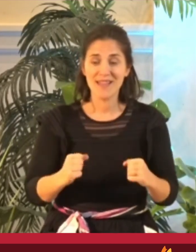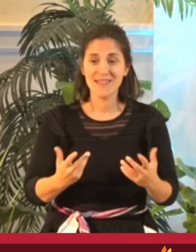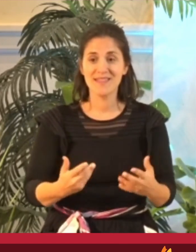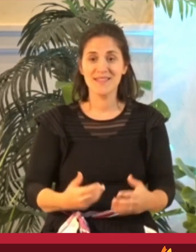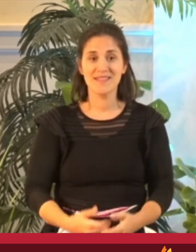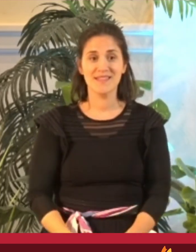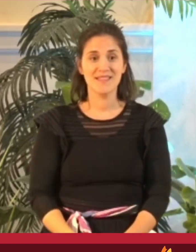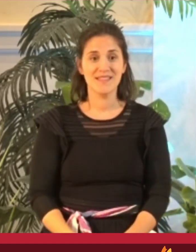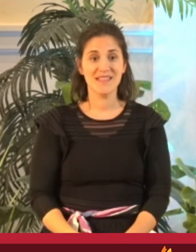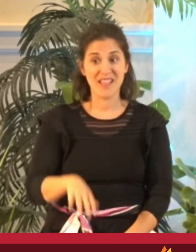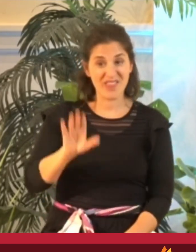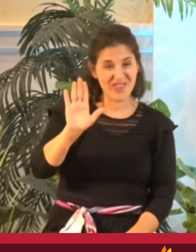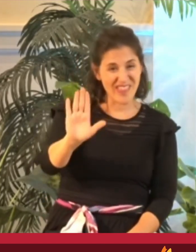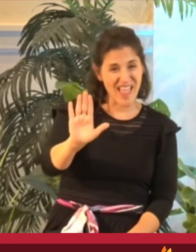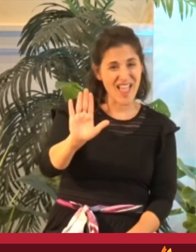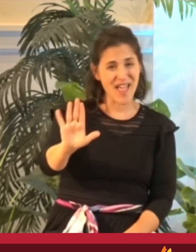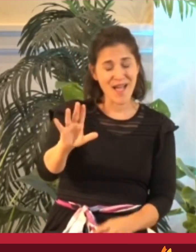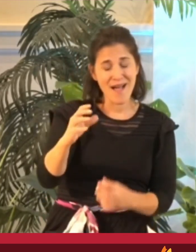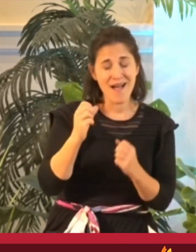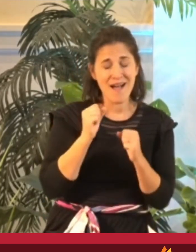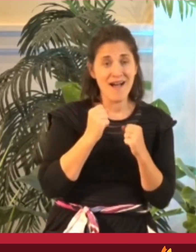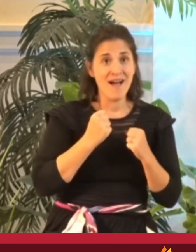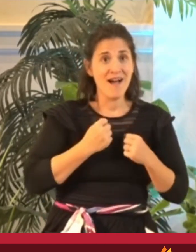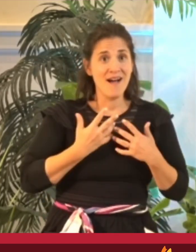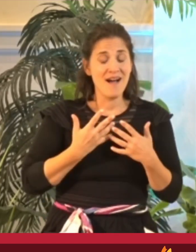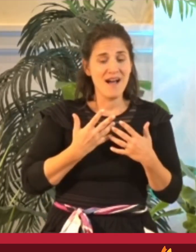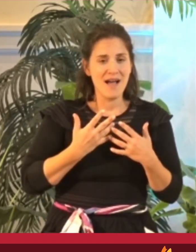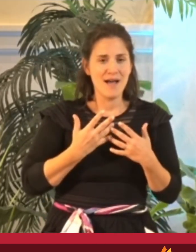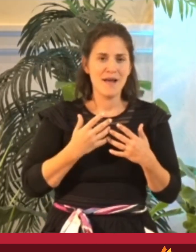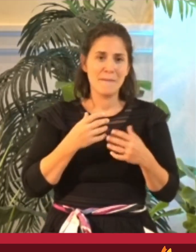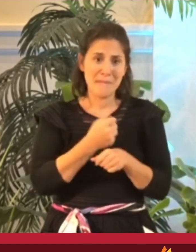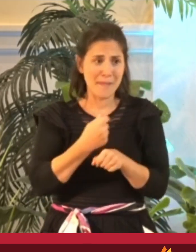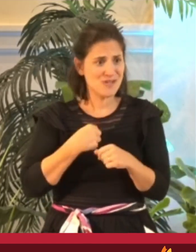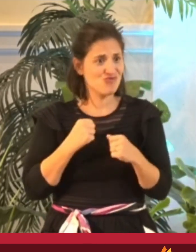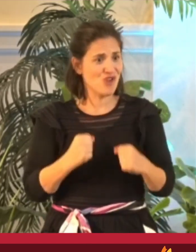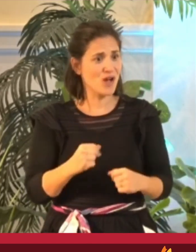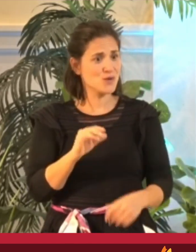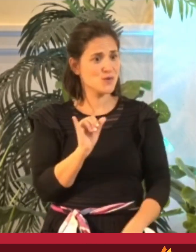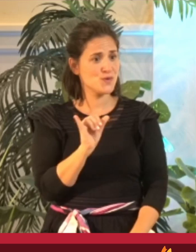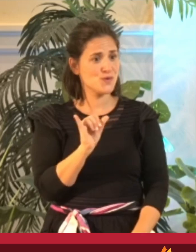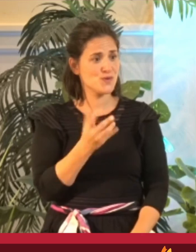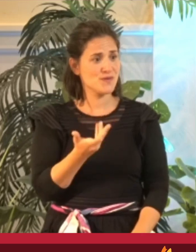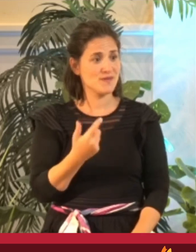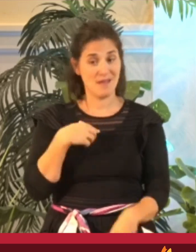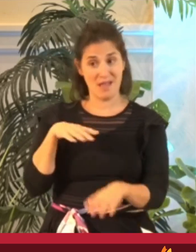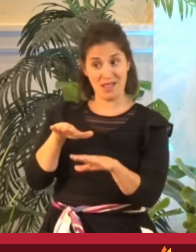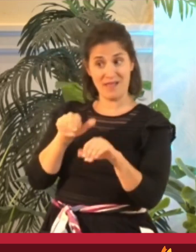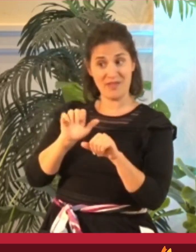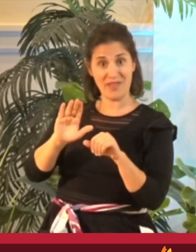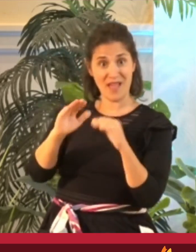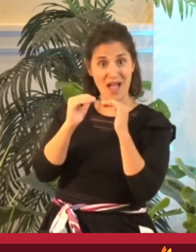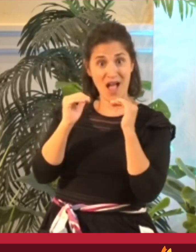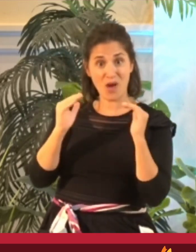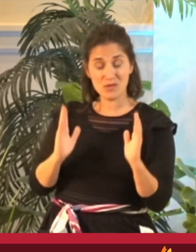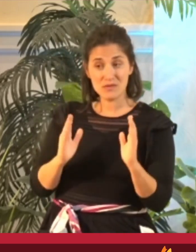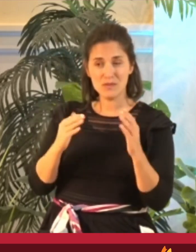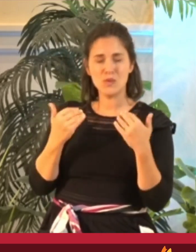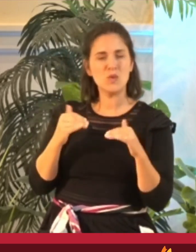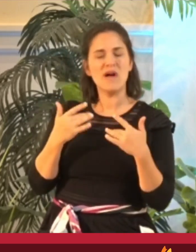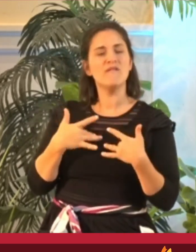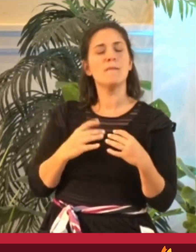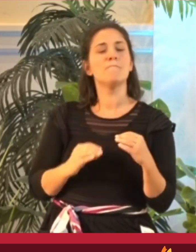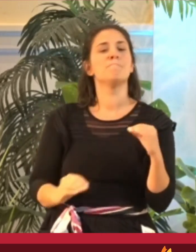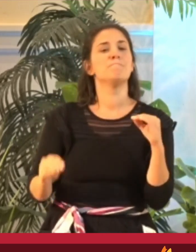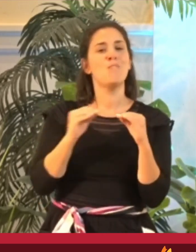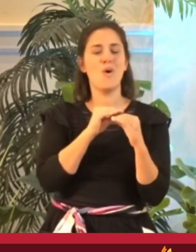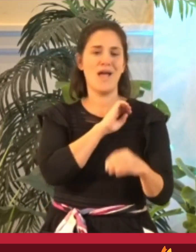Their strength lifted me. I remember leaving that place, leaving that room feeling more uplifted